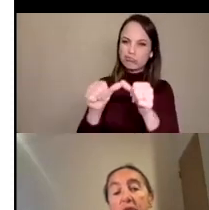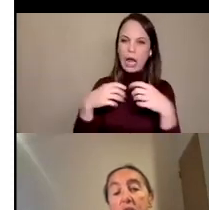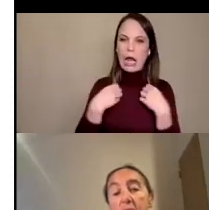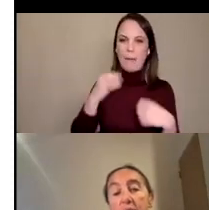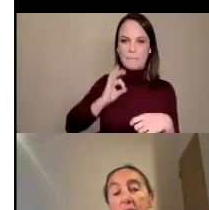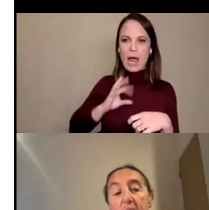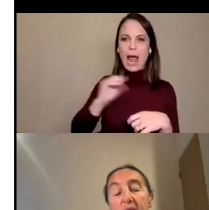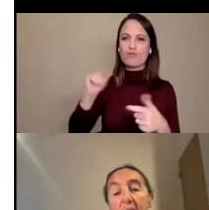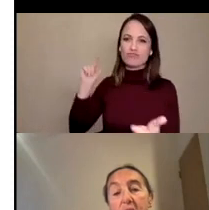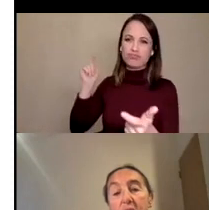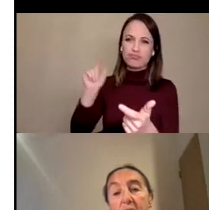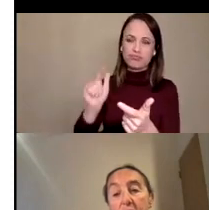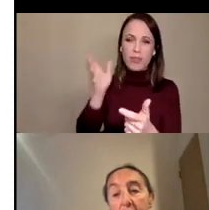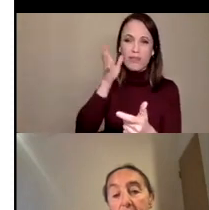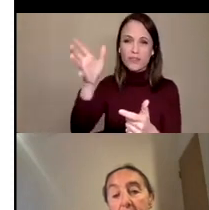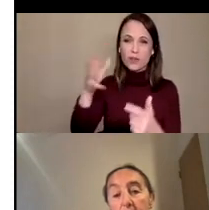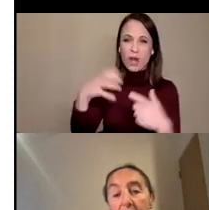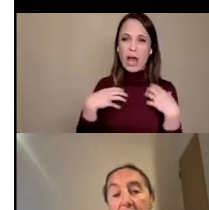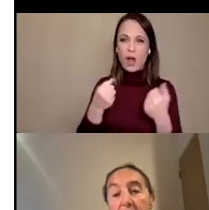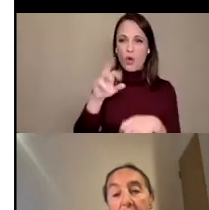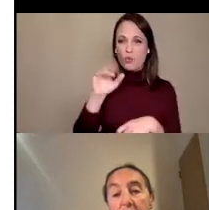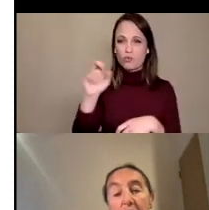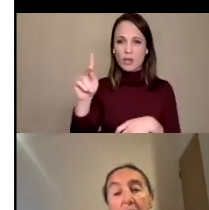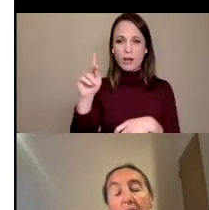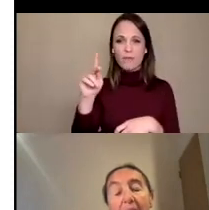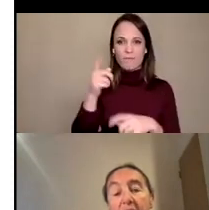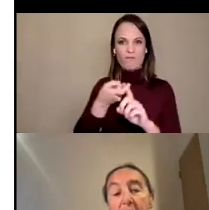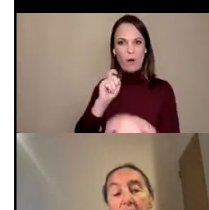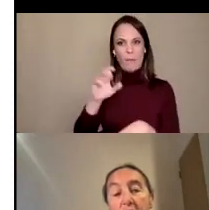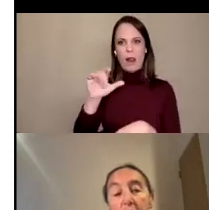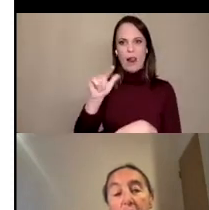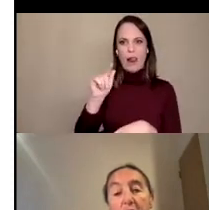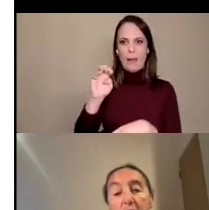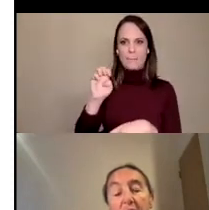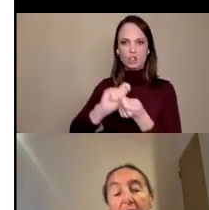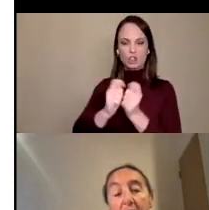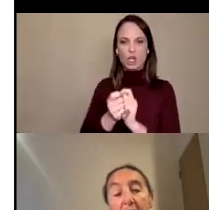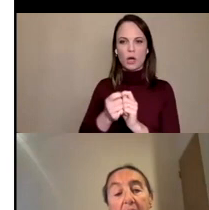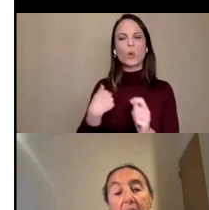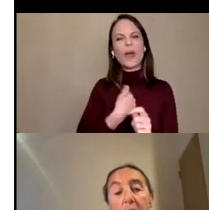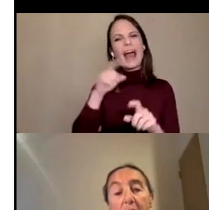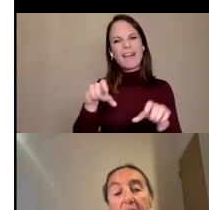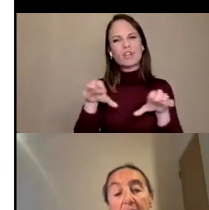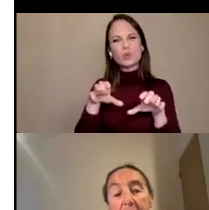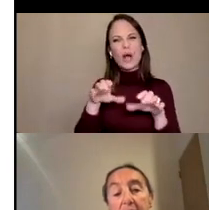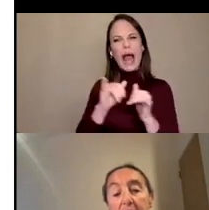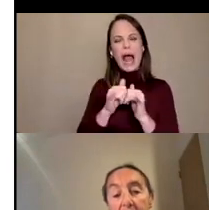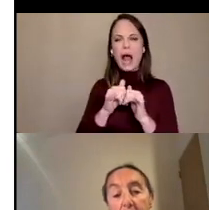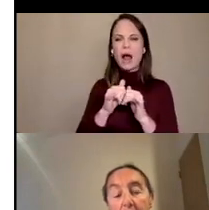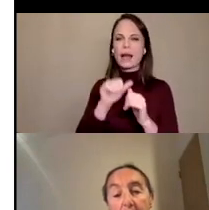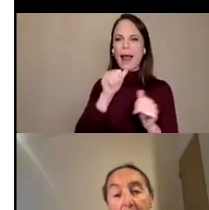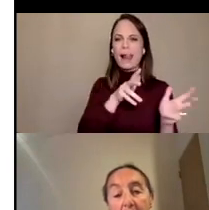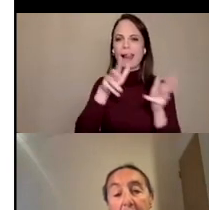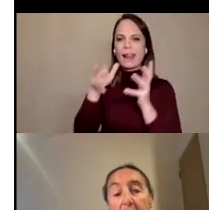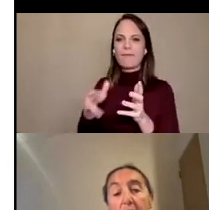the future health risks of climate change. But we have to make sure that we do that in a way that doesn't leave